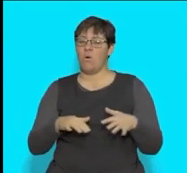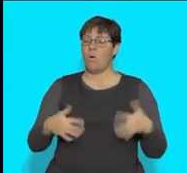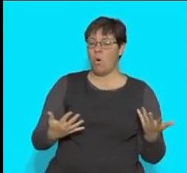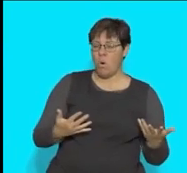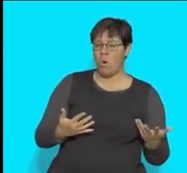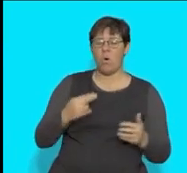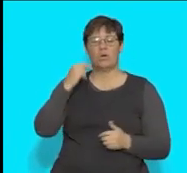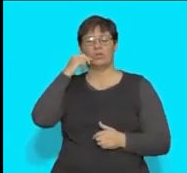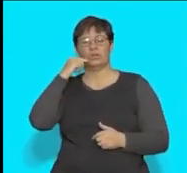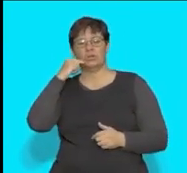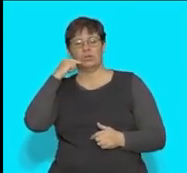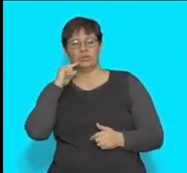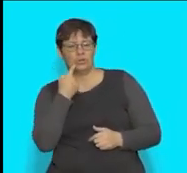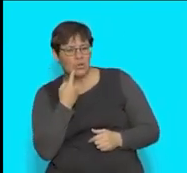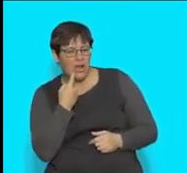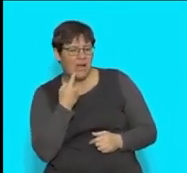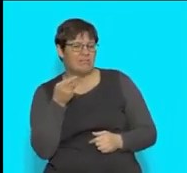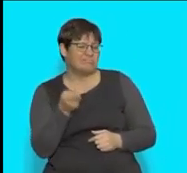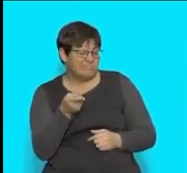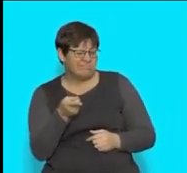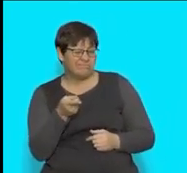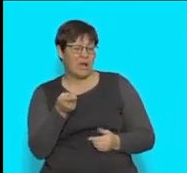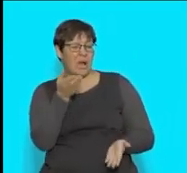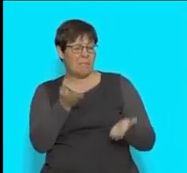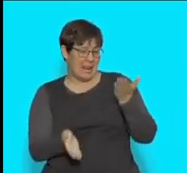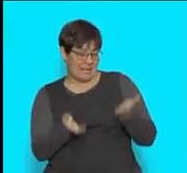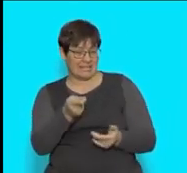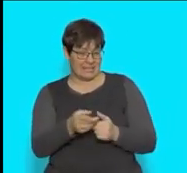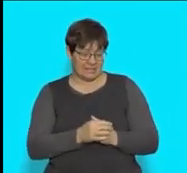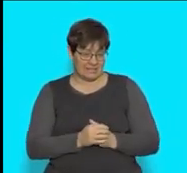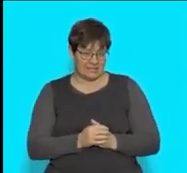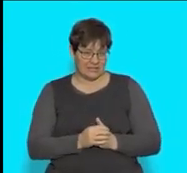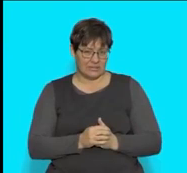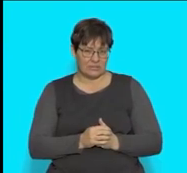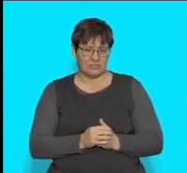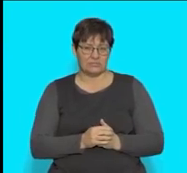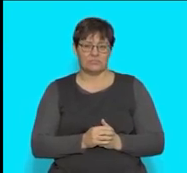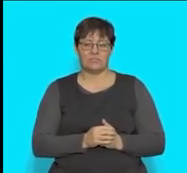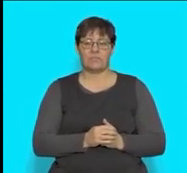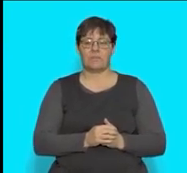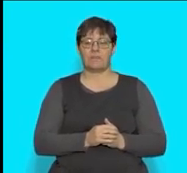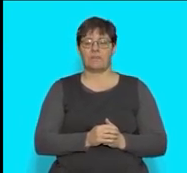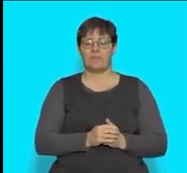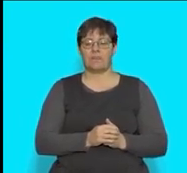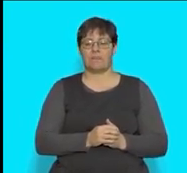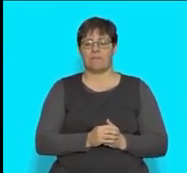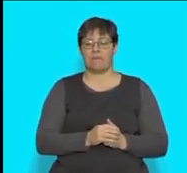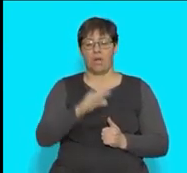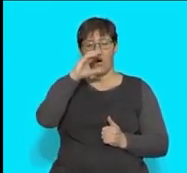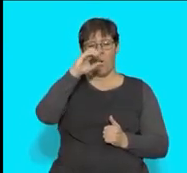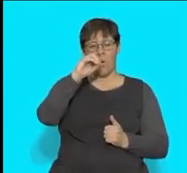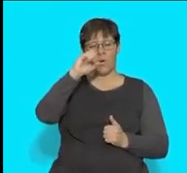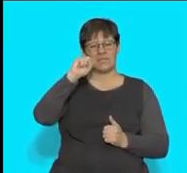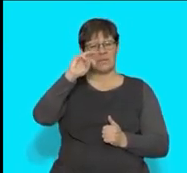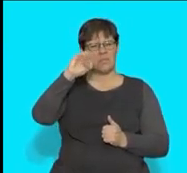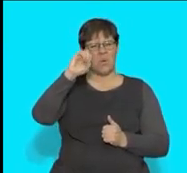glucose content in our body, right? The glucose content. What is osmosis? I'm not quite sure if you can remember,